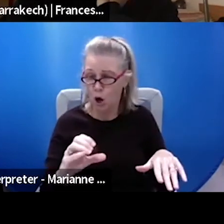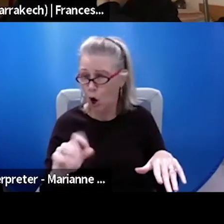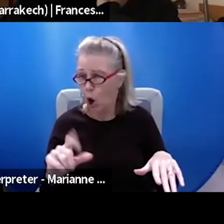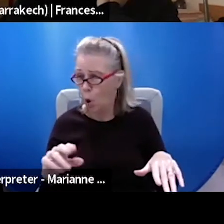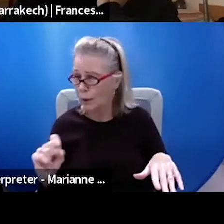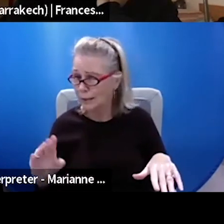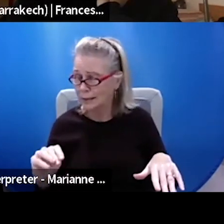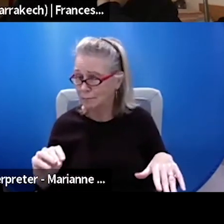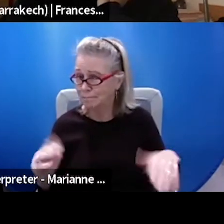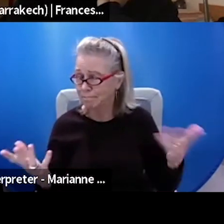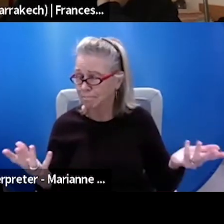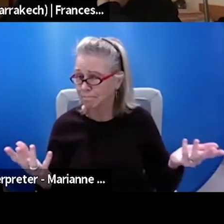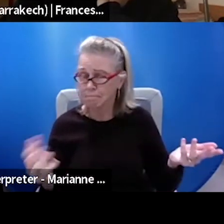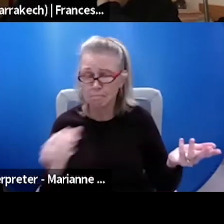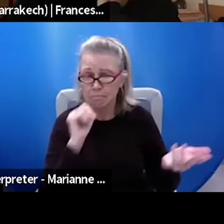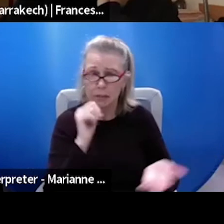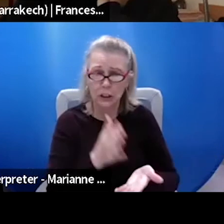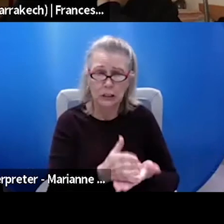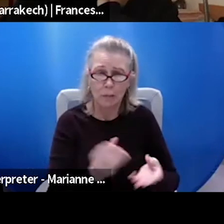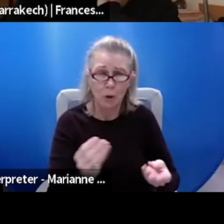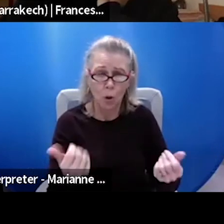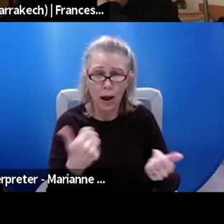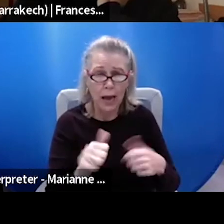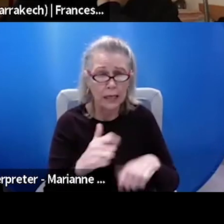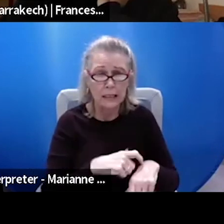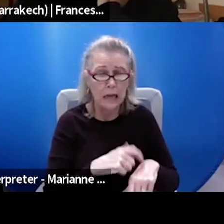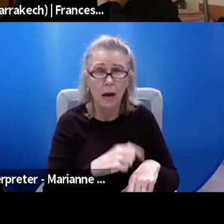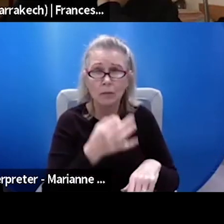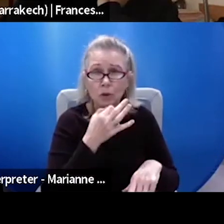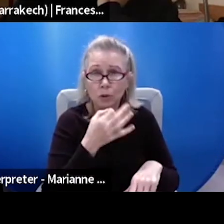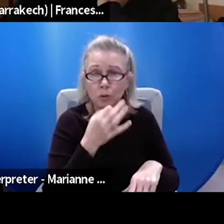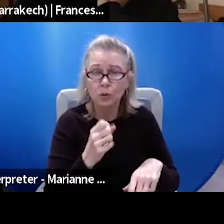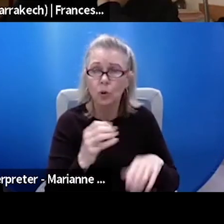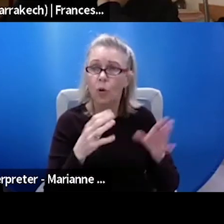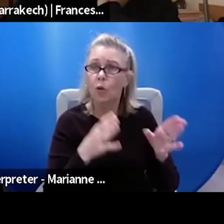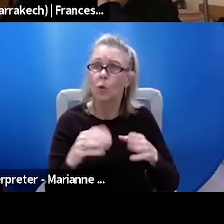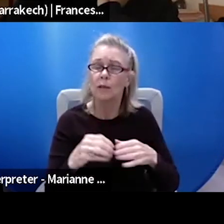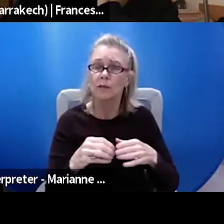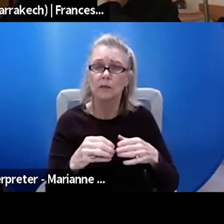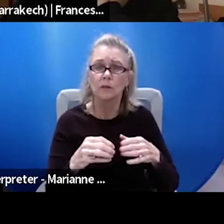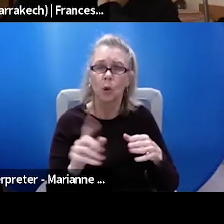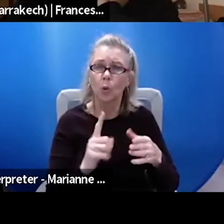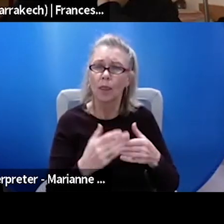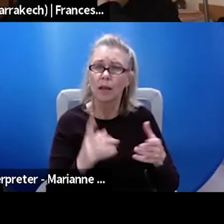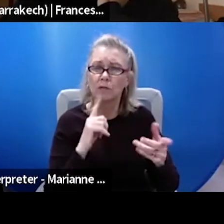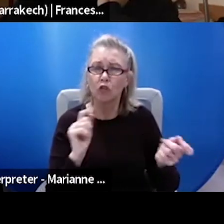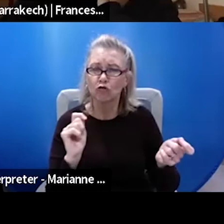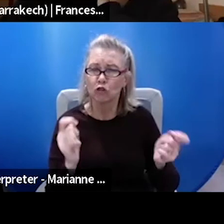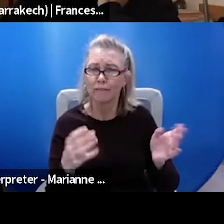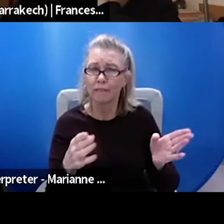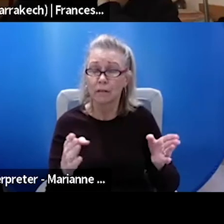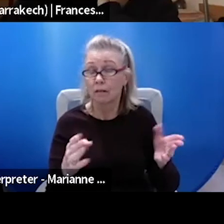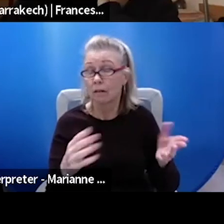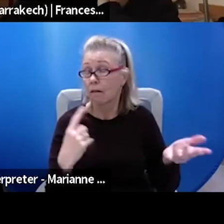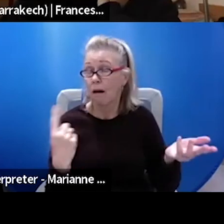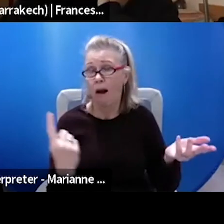not going away anytime soon. And in the ways in which things are shifting, there will be resistance.